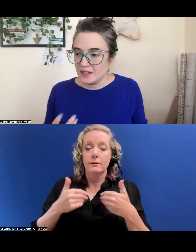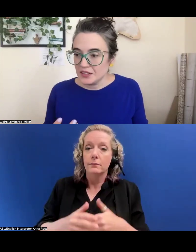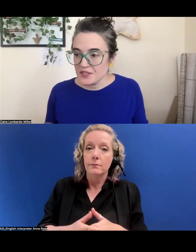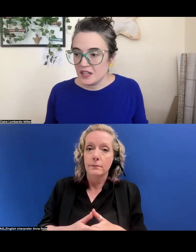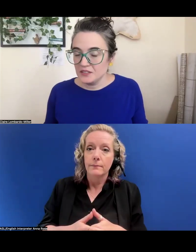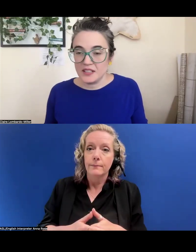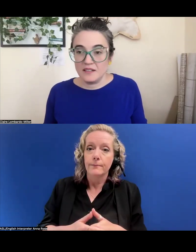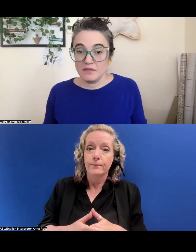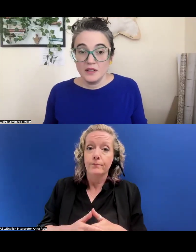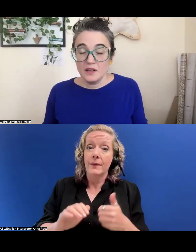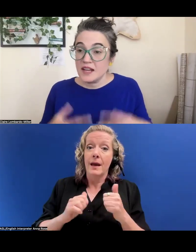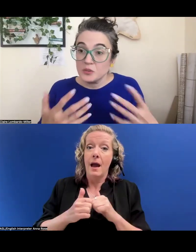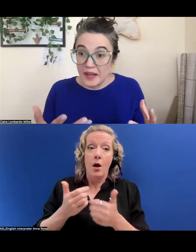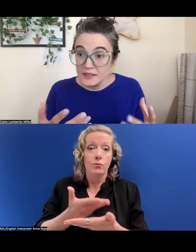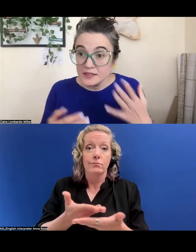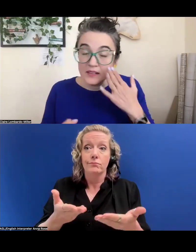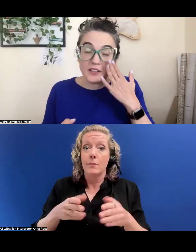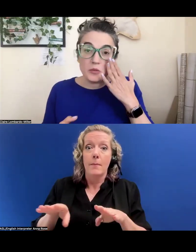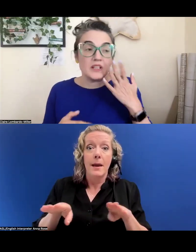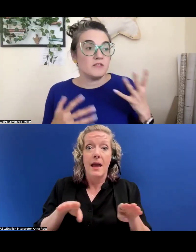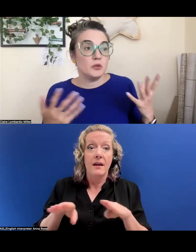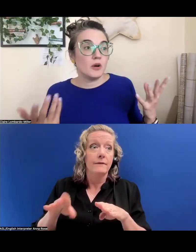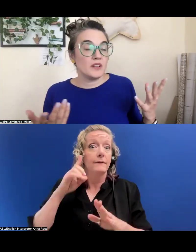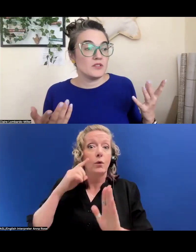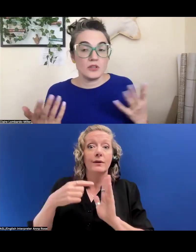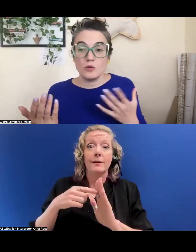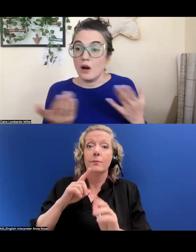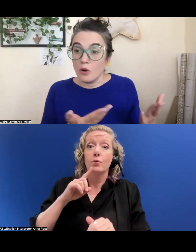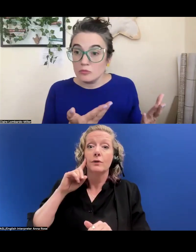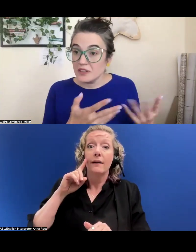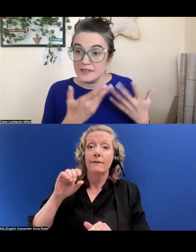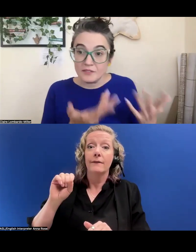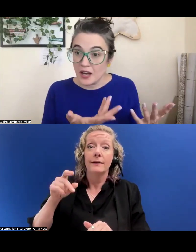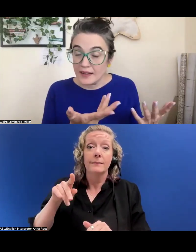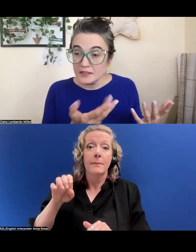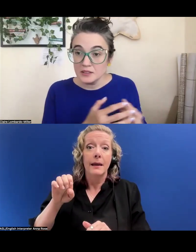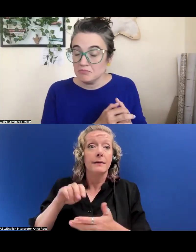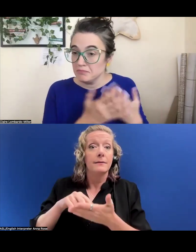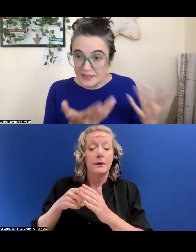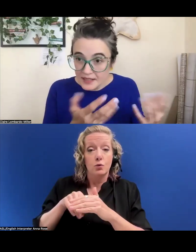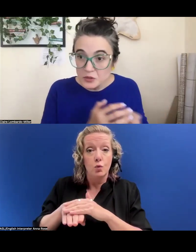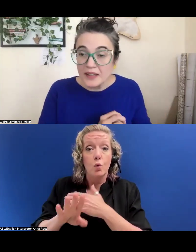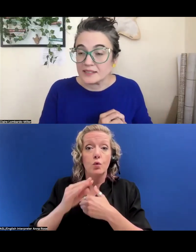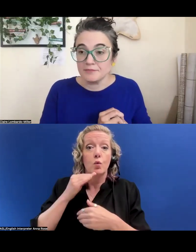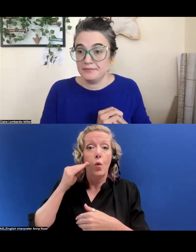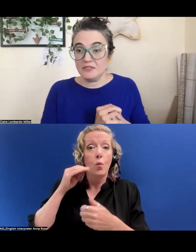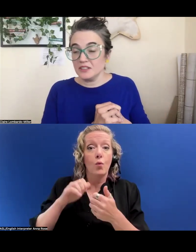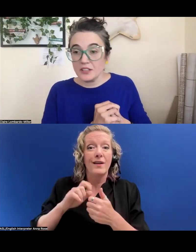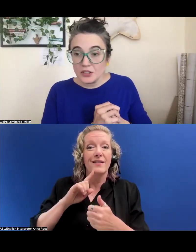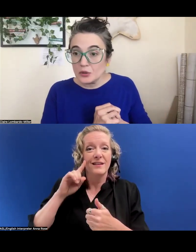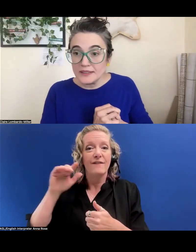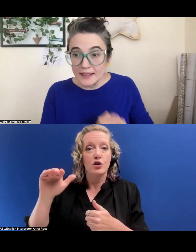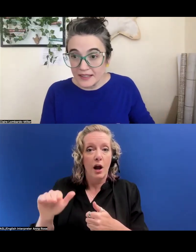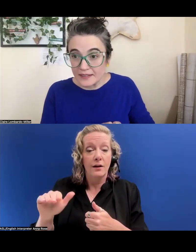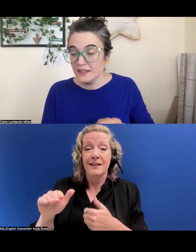we conduct ourselves in deaf space. That could be if you go into a home with a deaf child, that's deaf space, even if